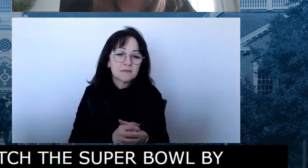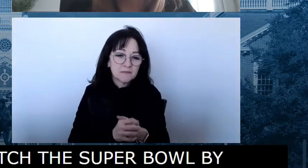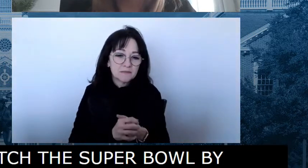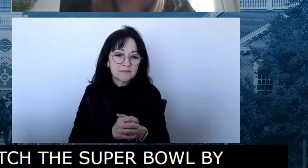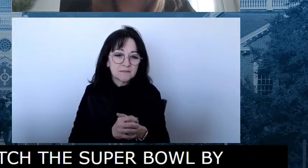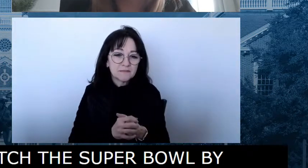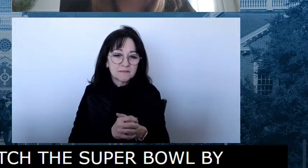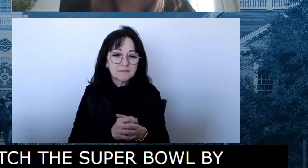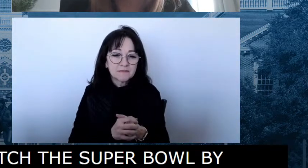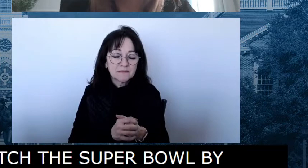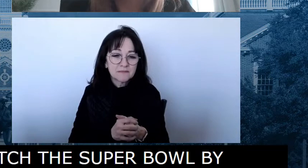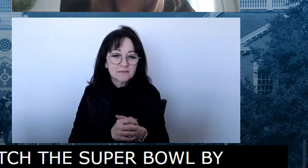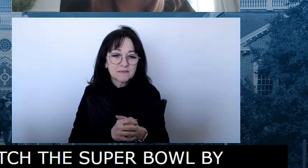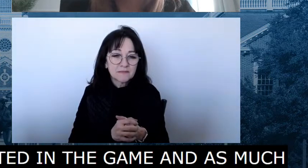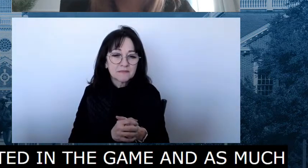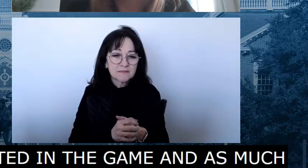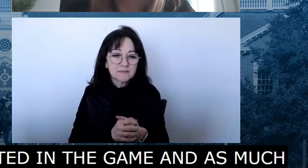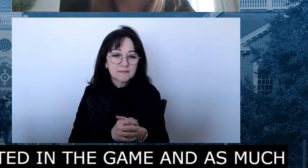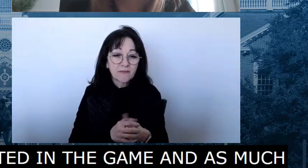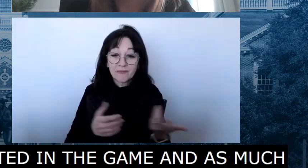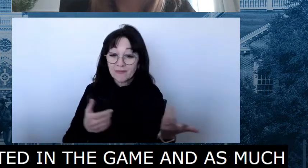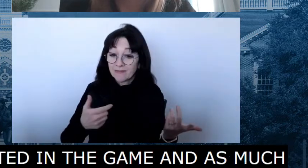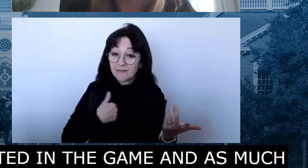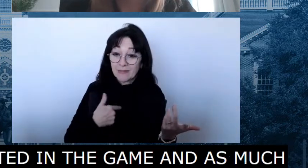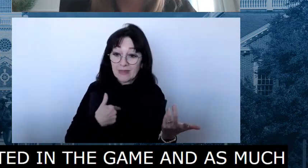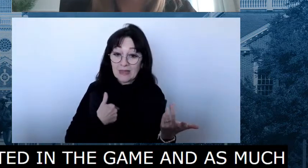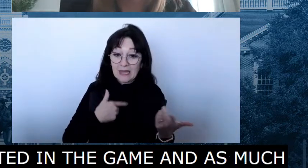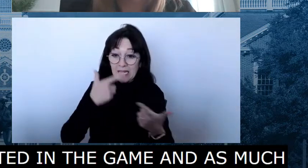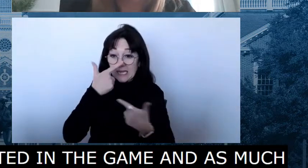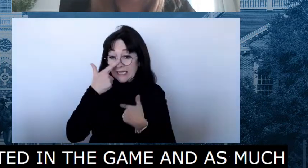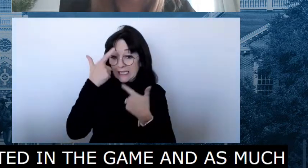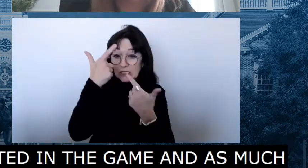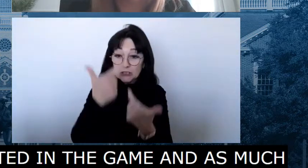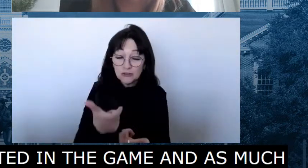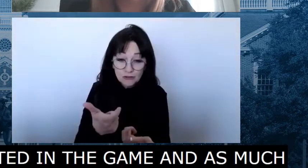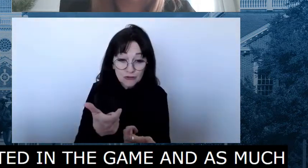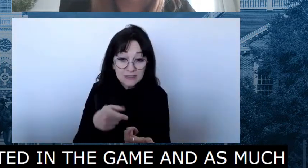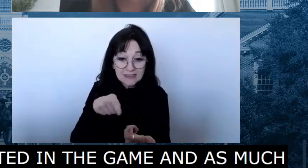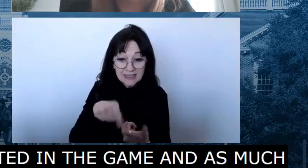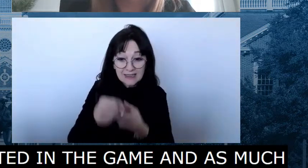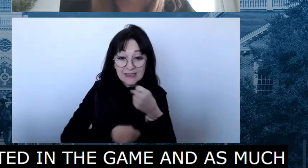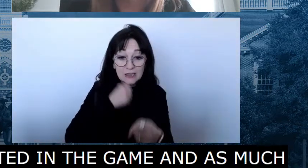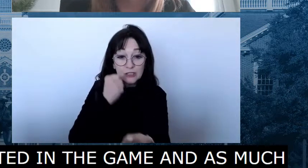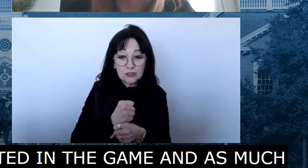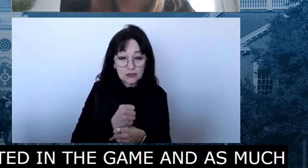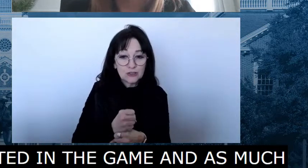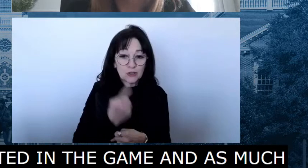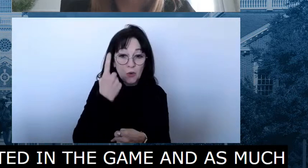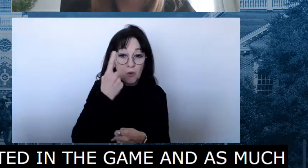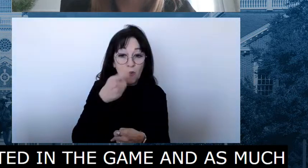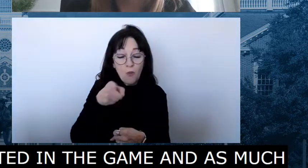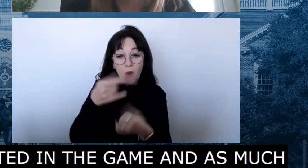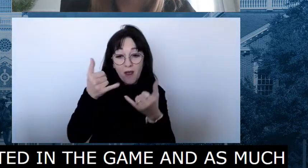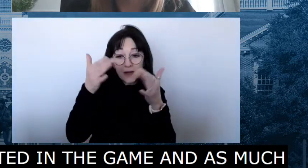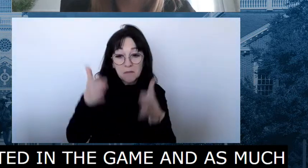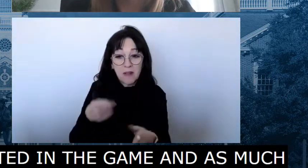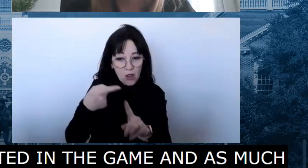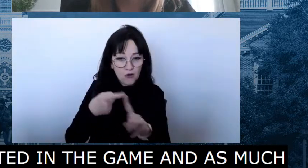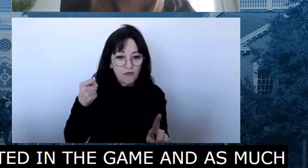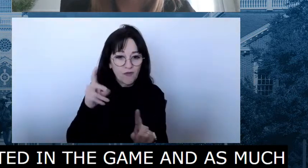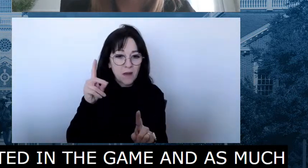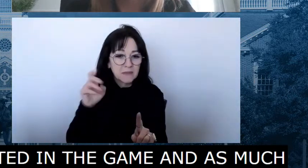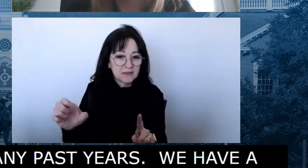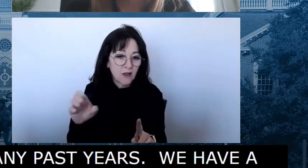in many past years. We've got a Delawarean who's playing on one of the teams, and we've got a team that hasn't been